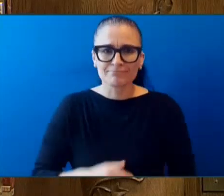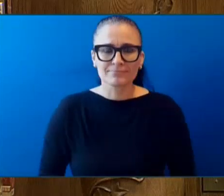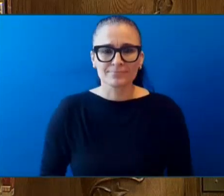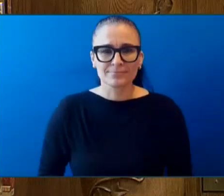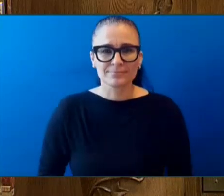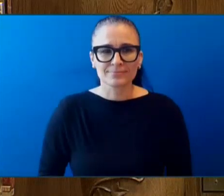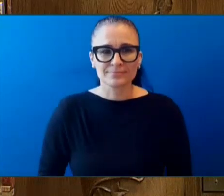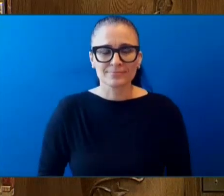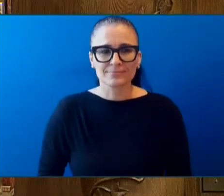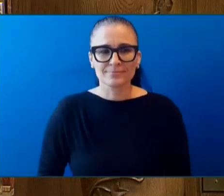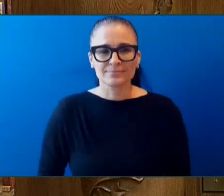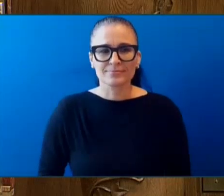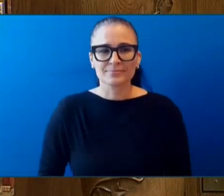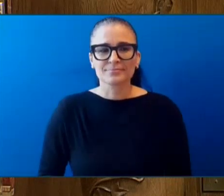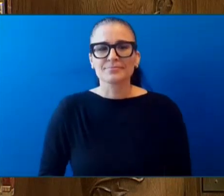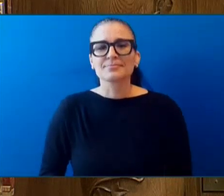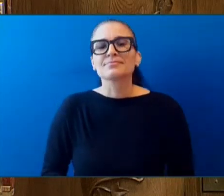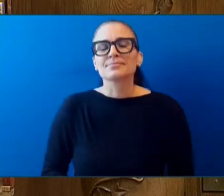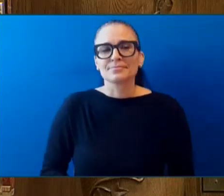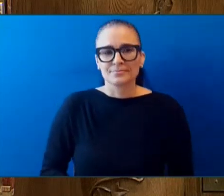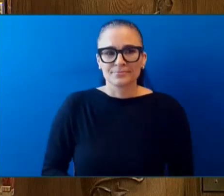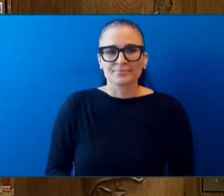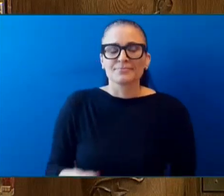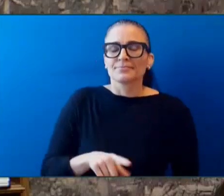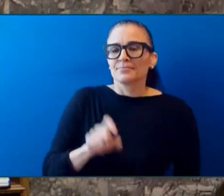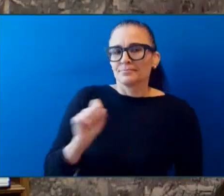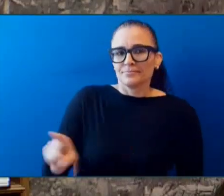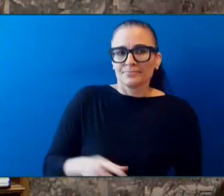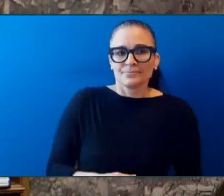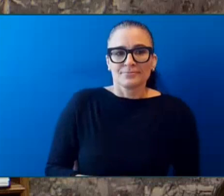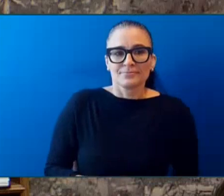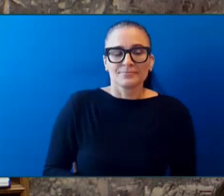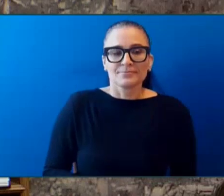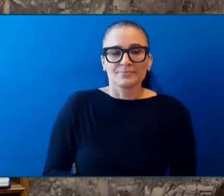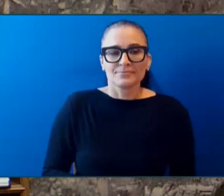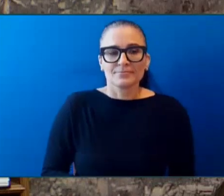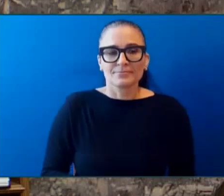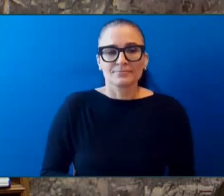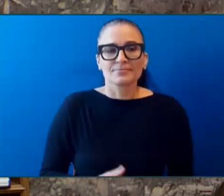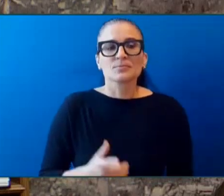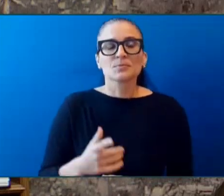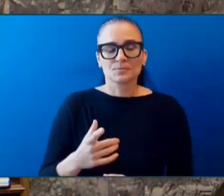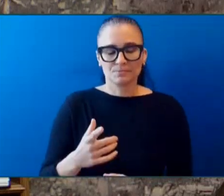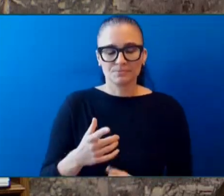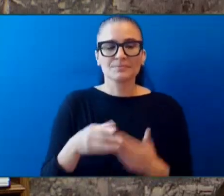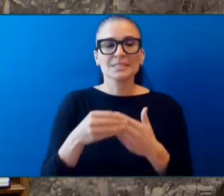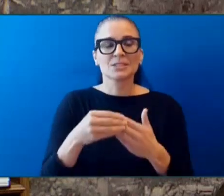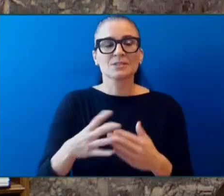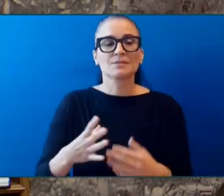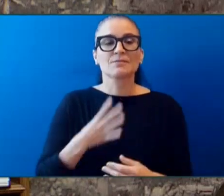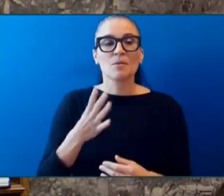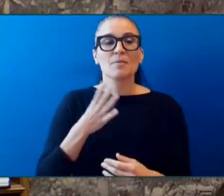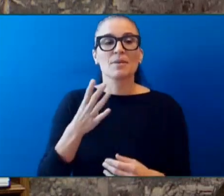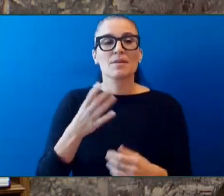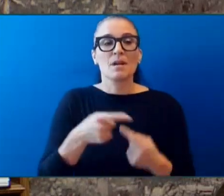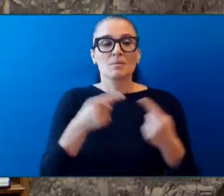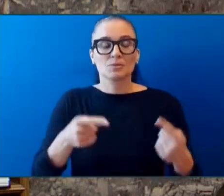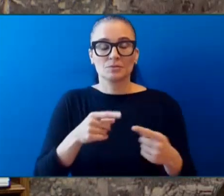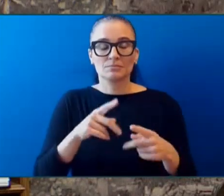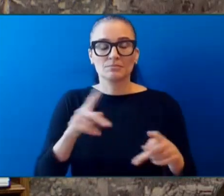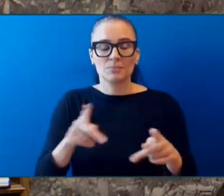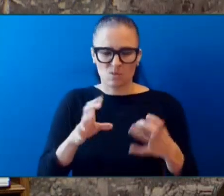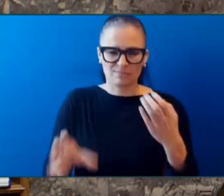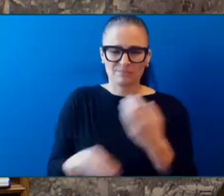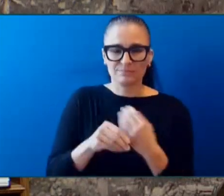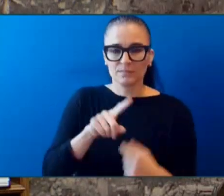Leader of the Official Opposition, second supplemental. Well, thank you, Mr. Speaker. This is truly incredible. He likes to go on about how it's the most